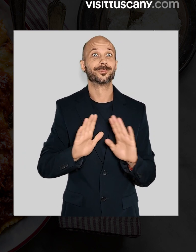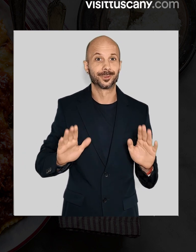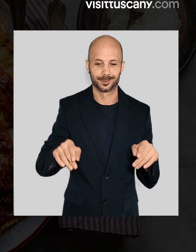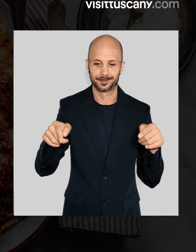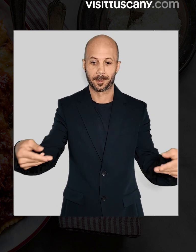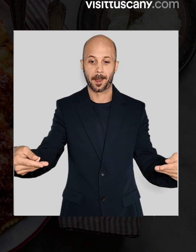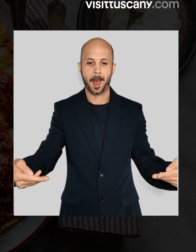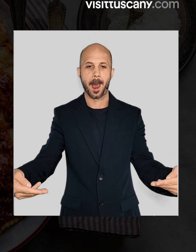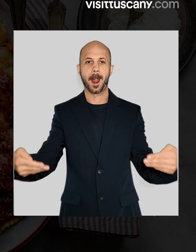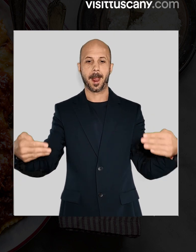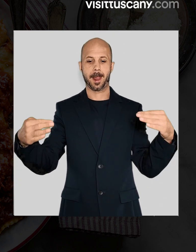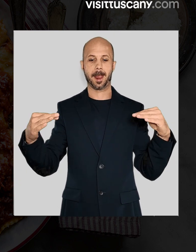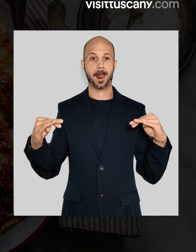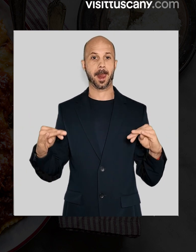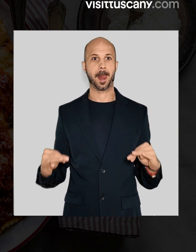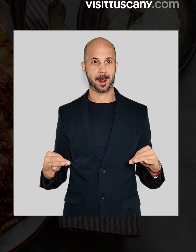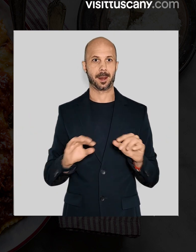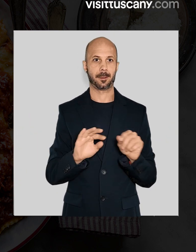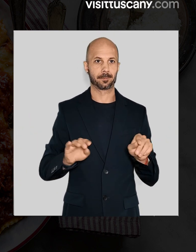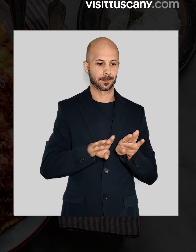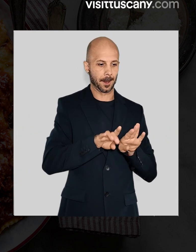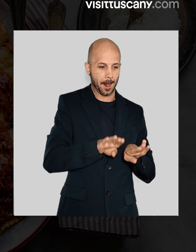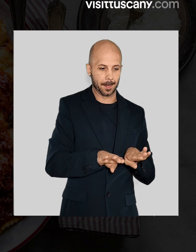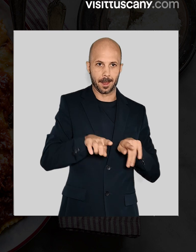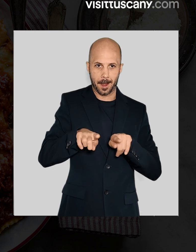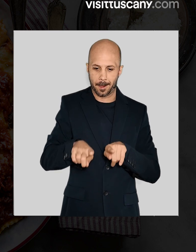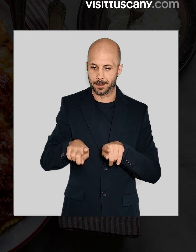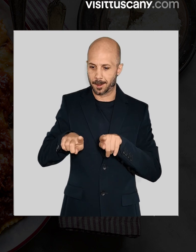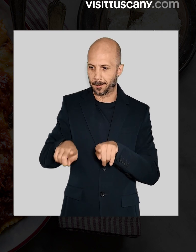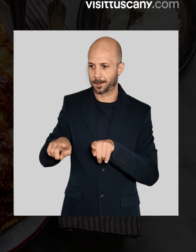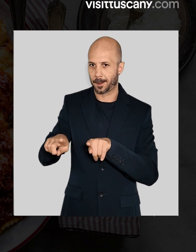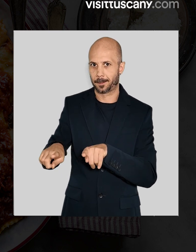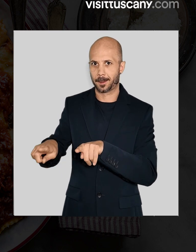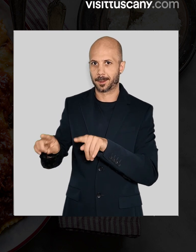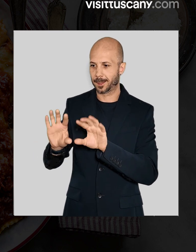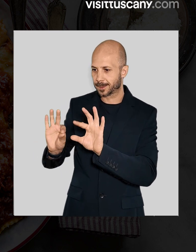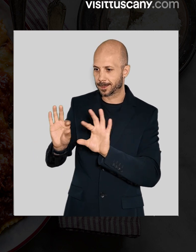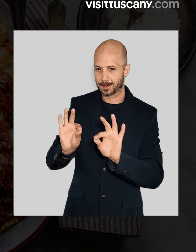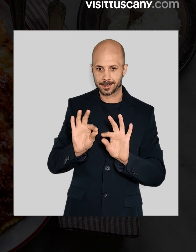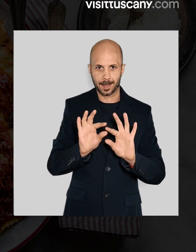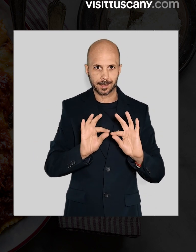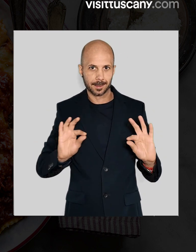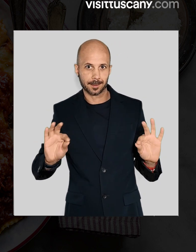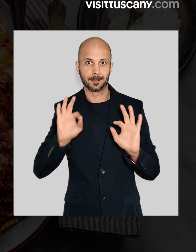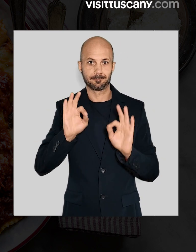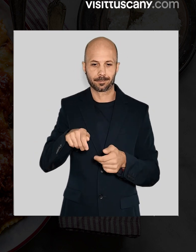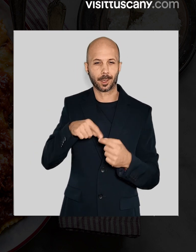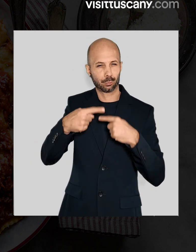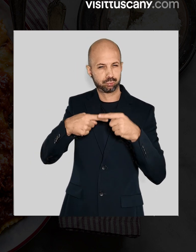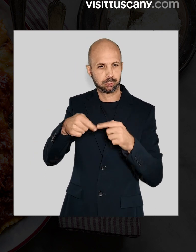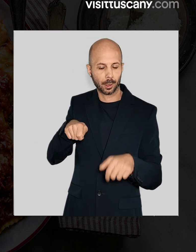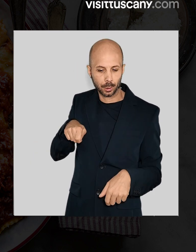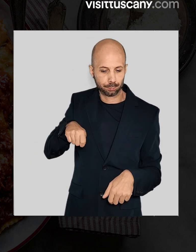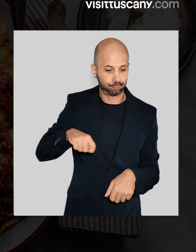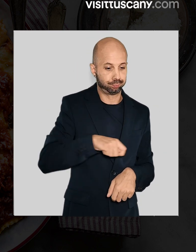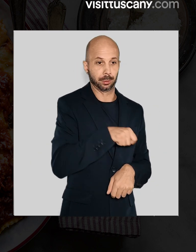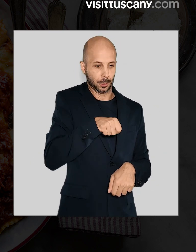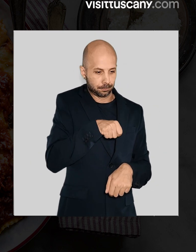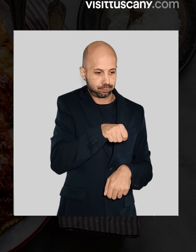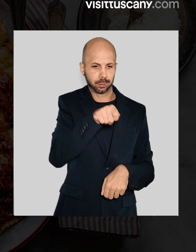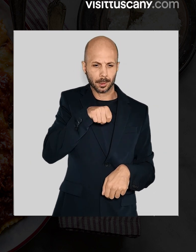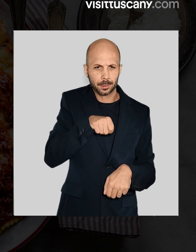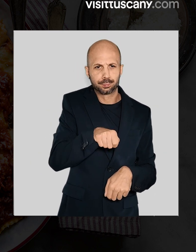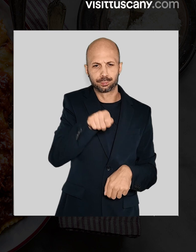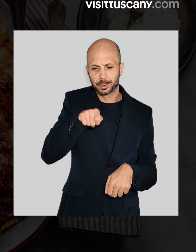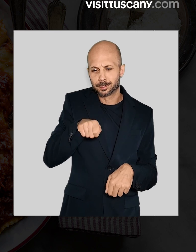Use your fingers to firmly press the edges around all the fillings so they are well sealed. Cut out the tortelli